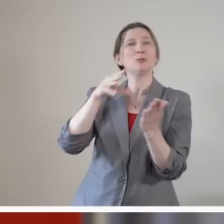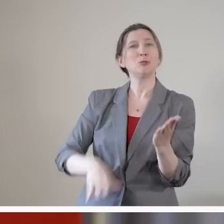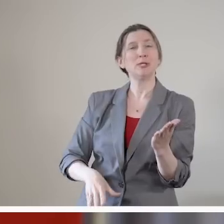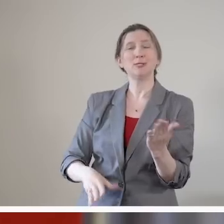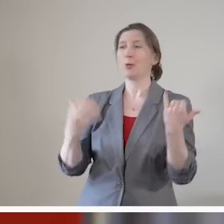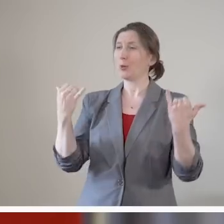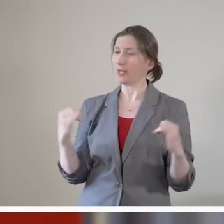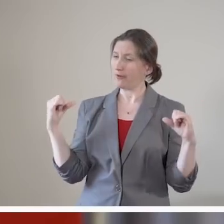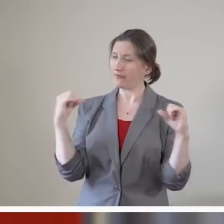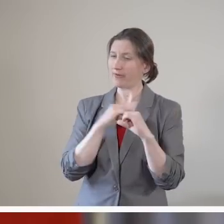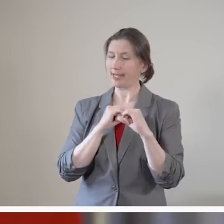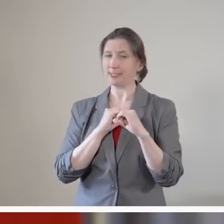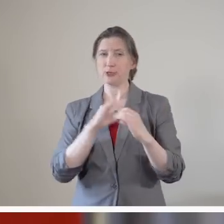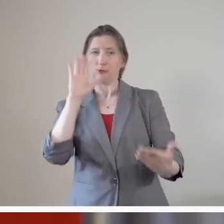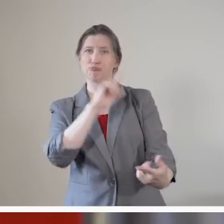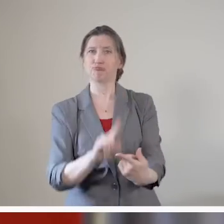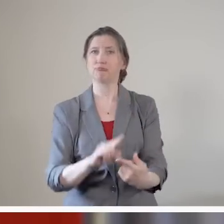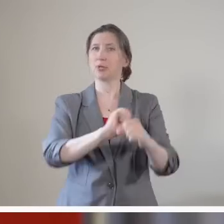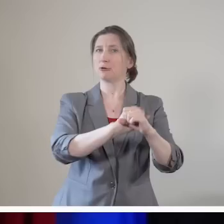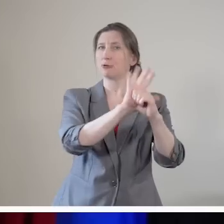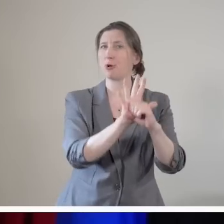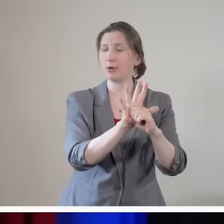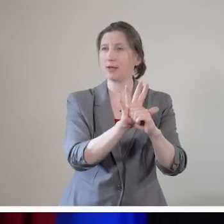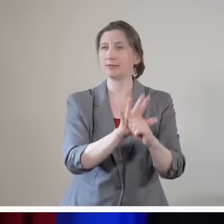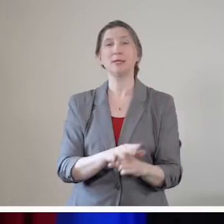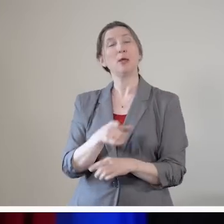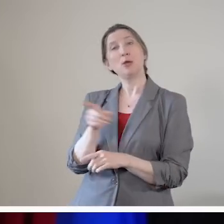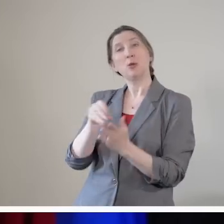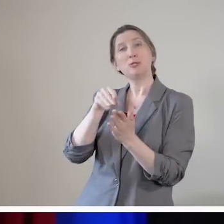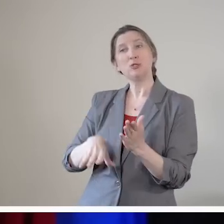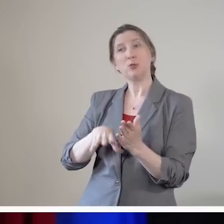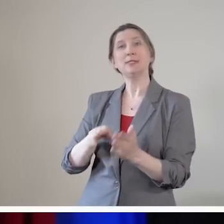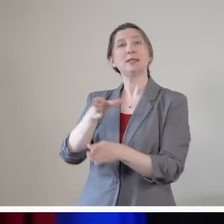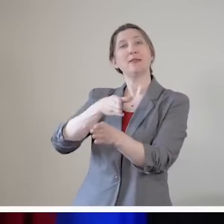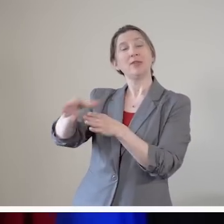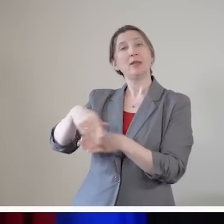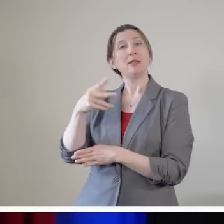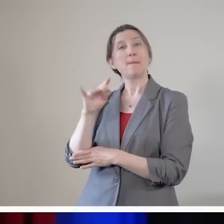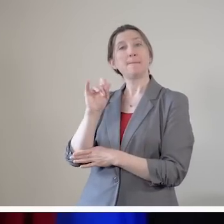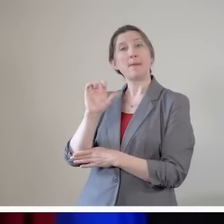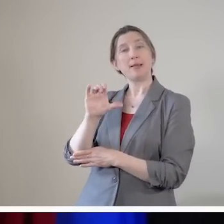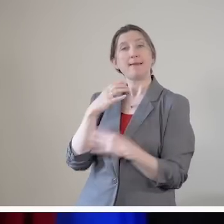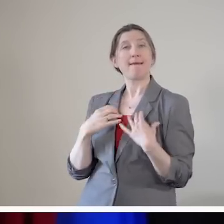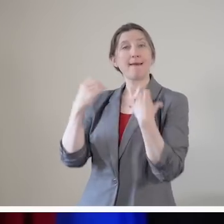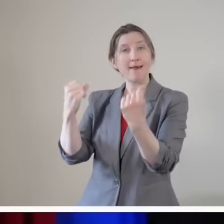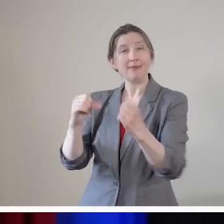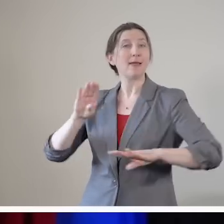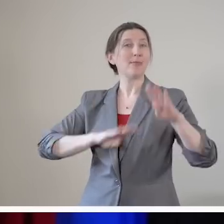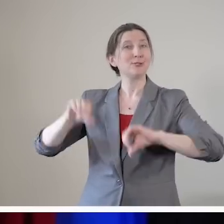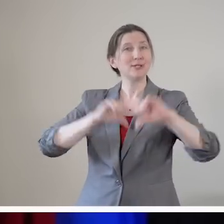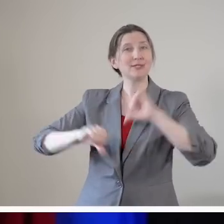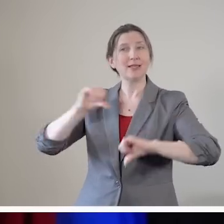joining the front lines in the fight against the coronavirus. The public health and biological scientists with the skills to create